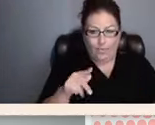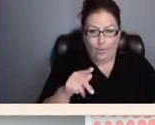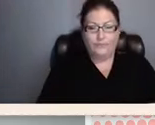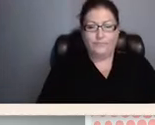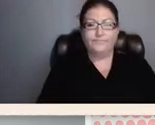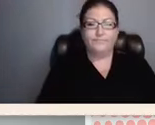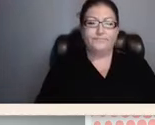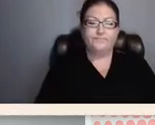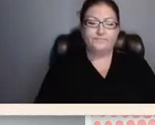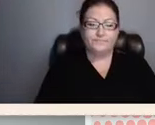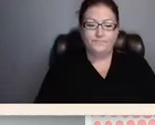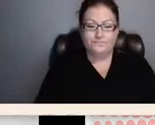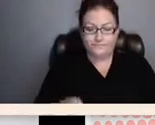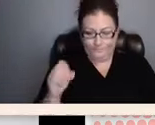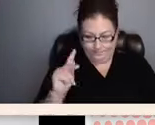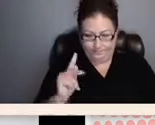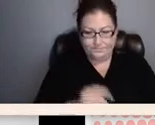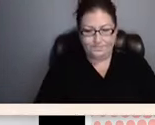Thank you. All right.